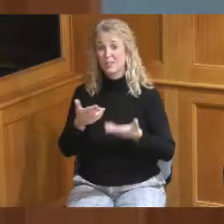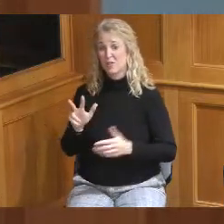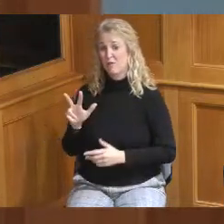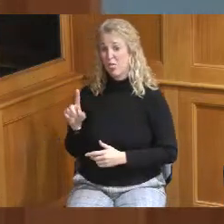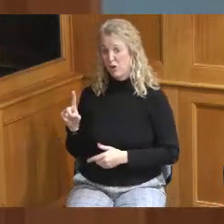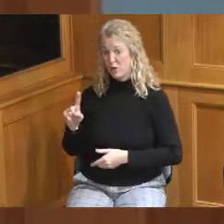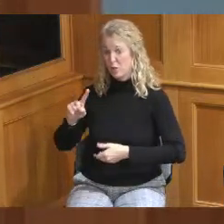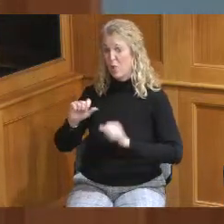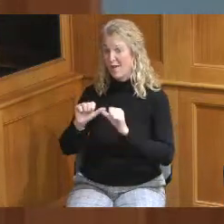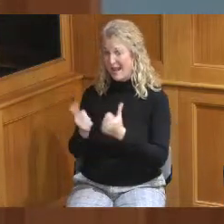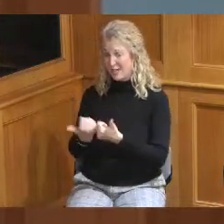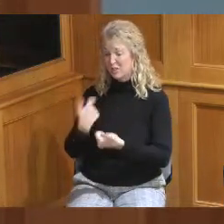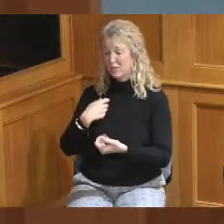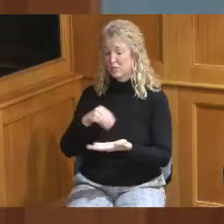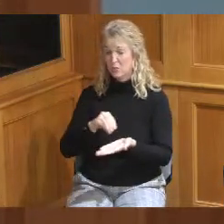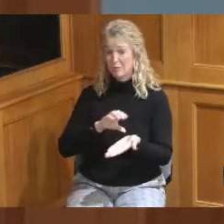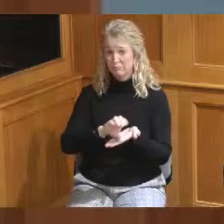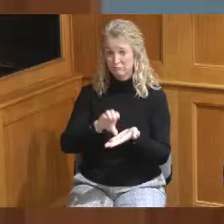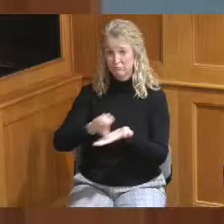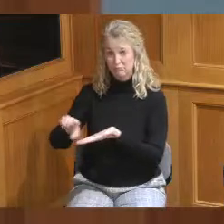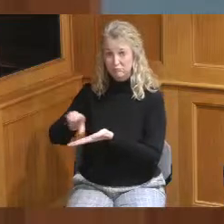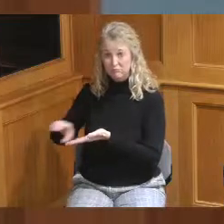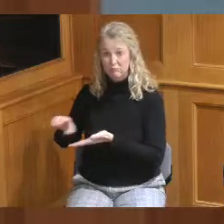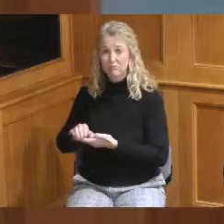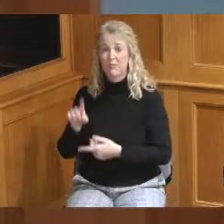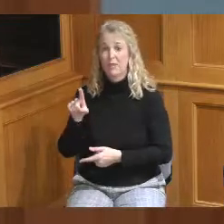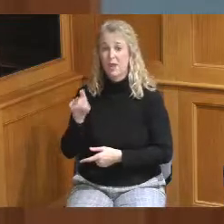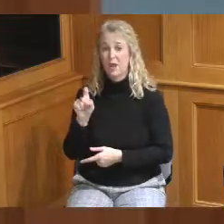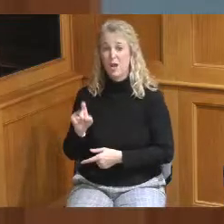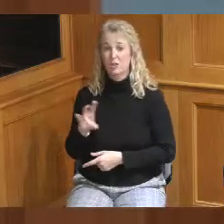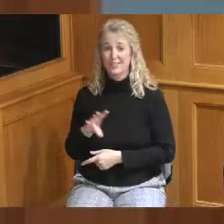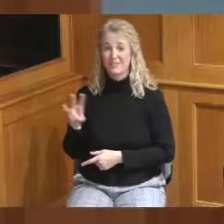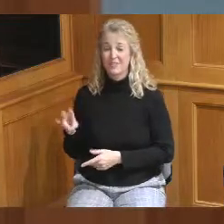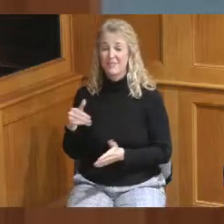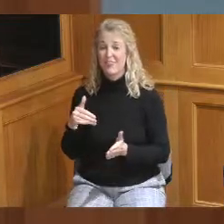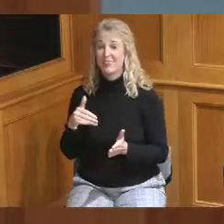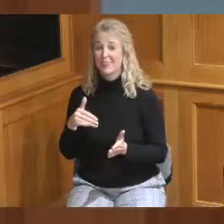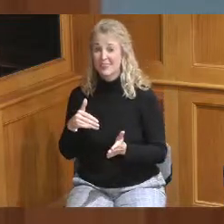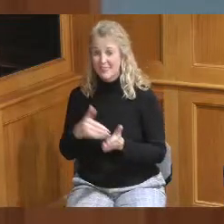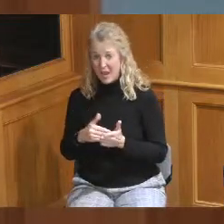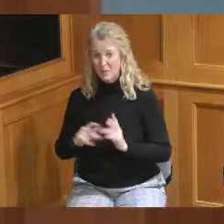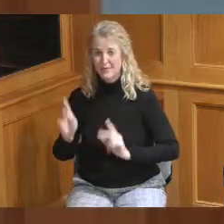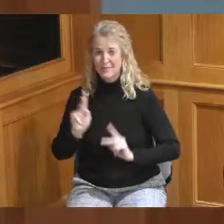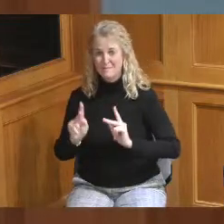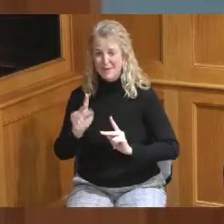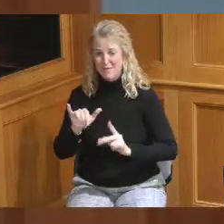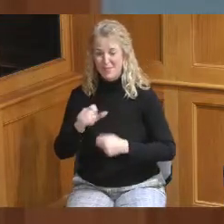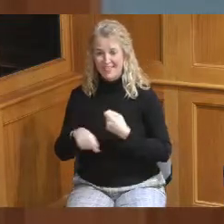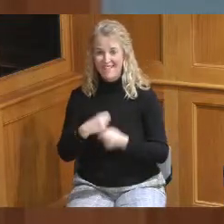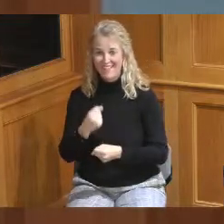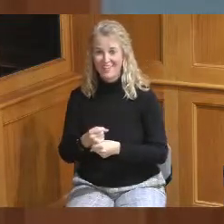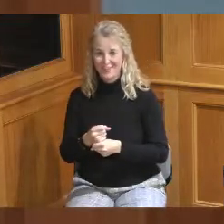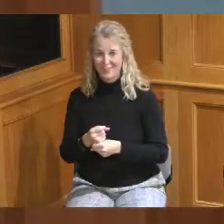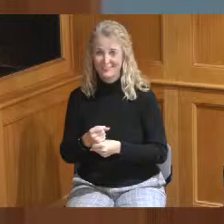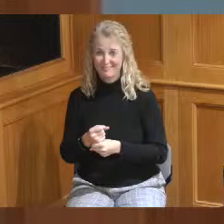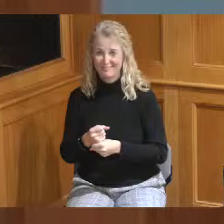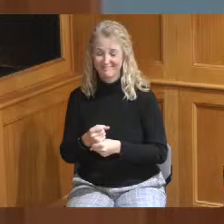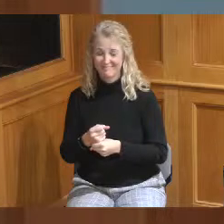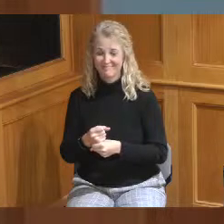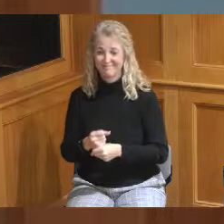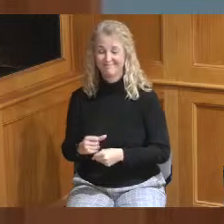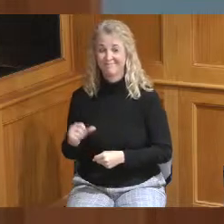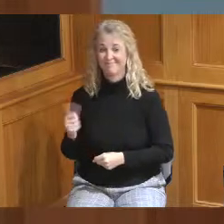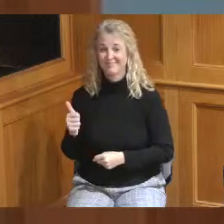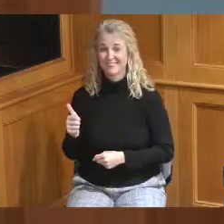partner agencies. We were able to serve 177,000 total individuals were served in Hamilton County, and